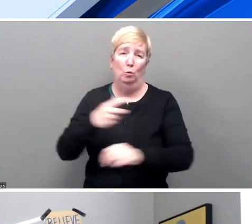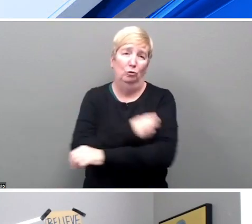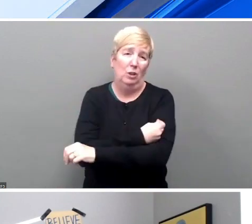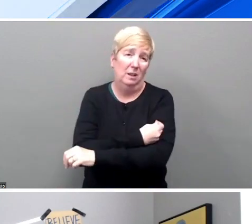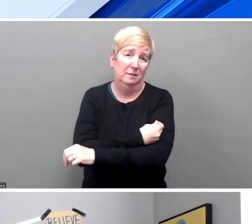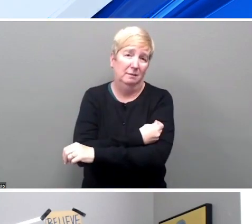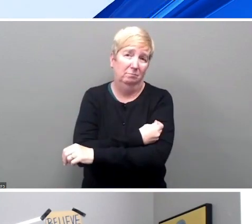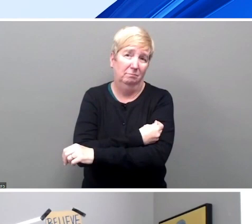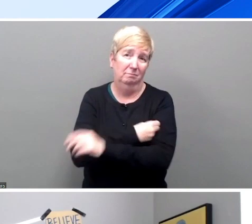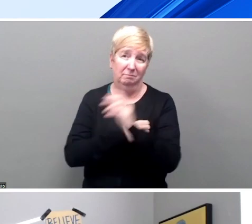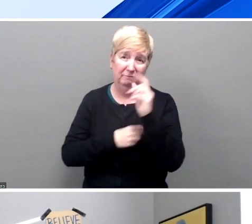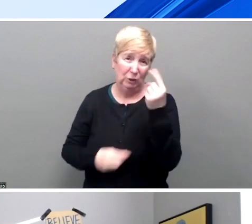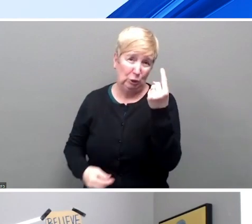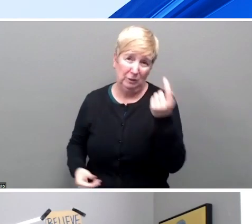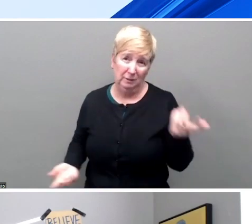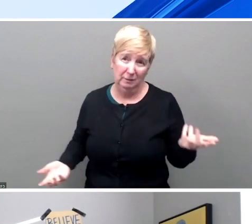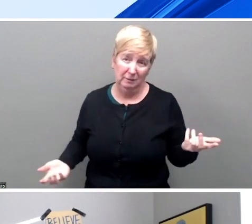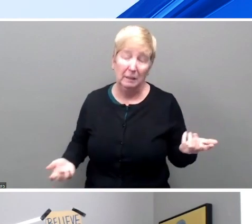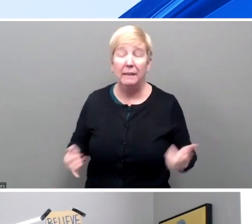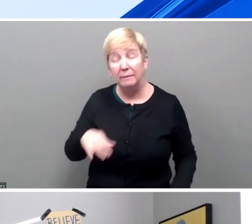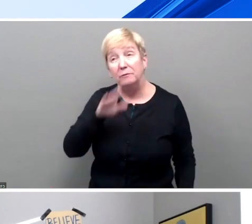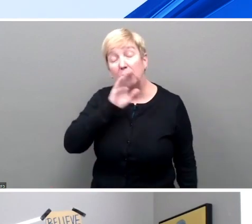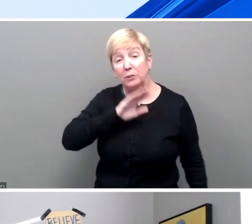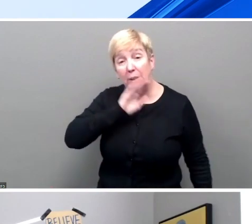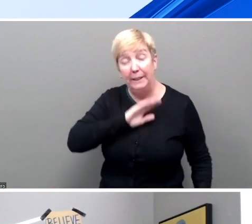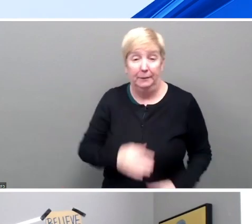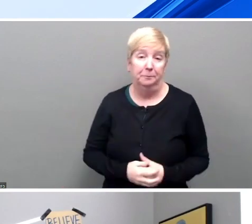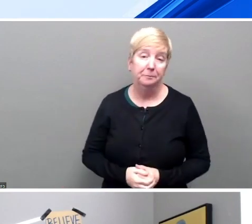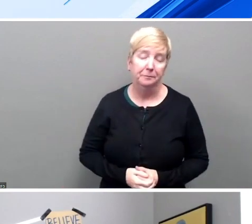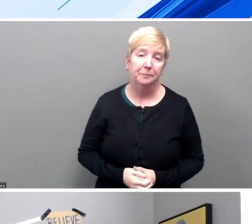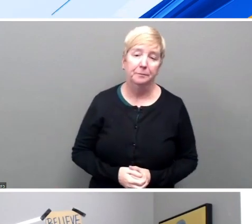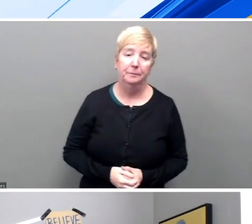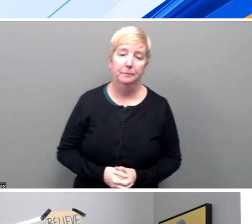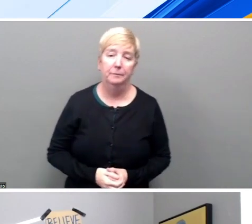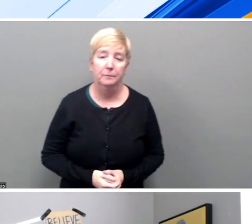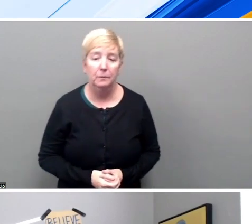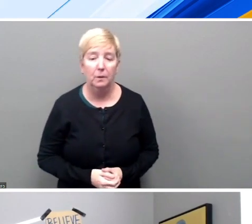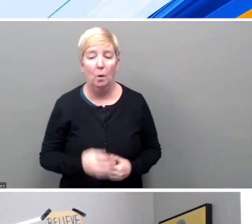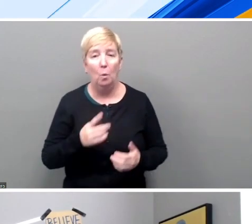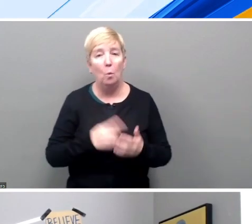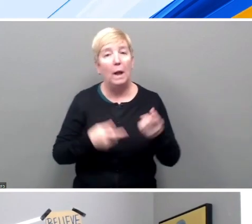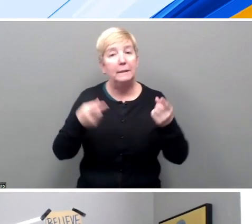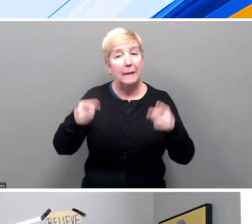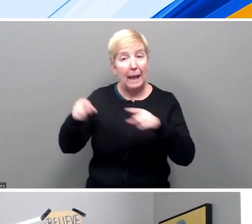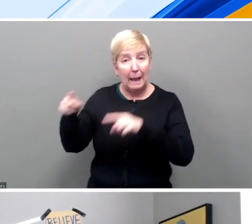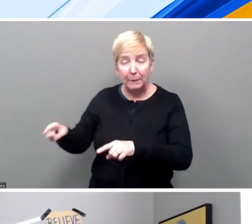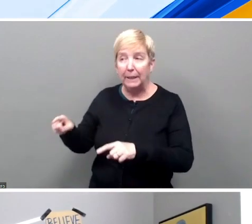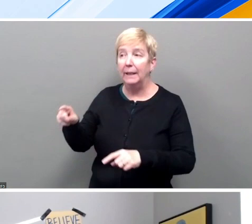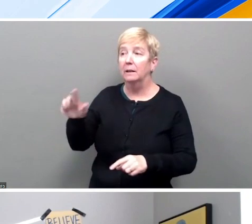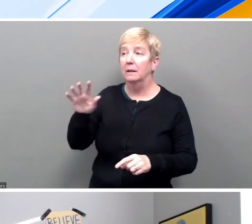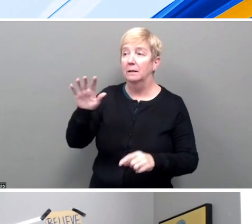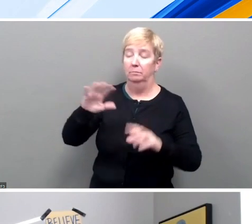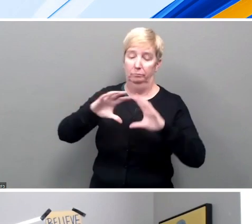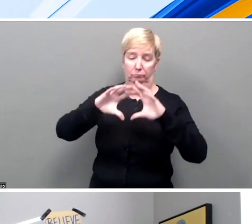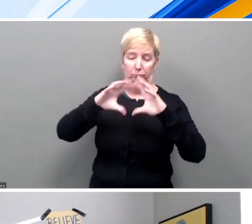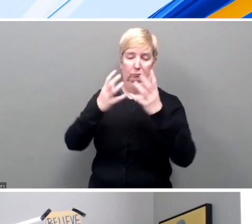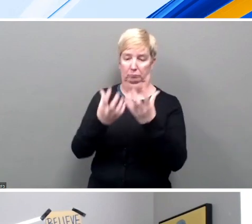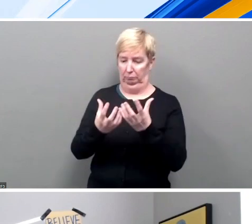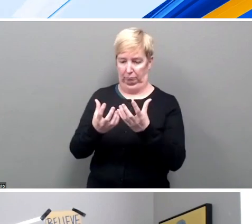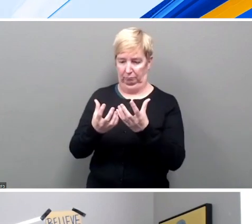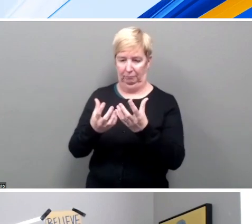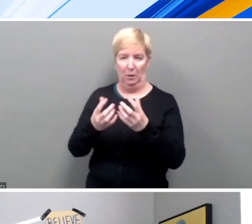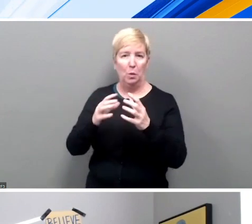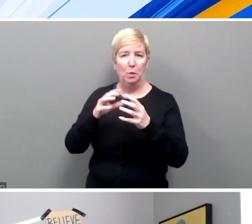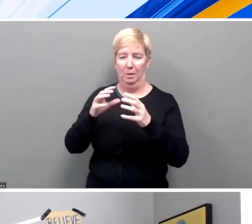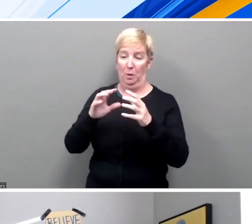very, very frustrating because what is happening around the globe it affects all of us.